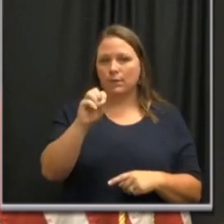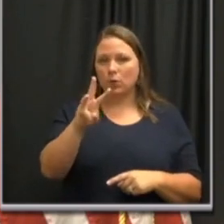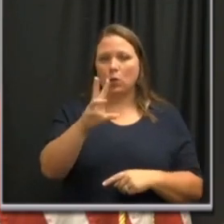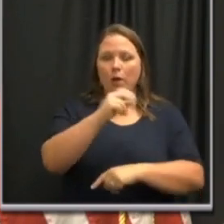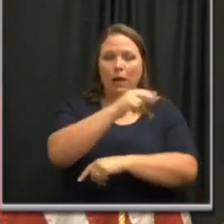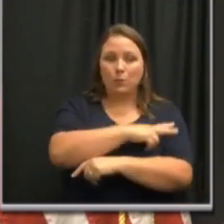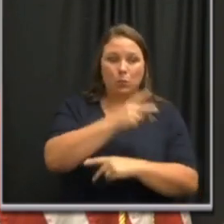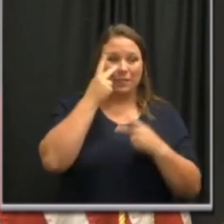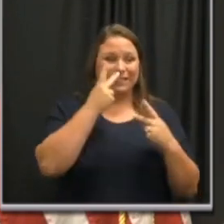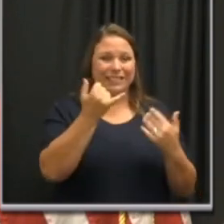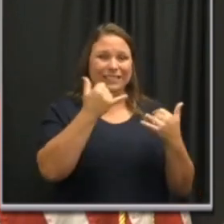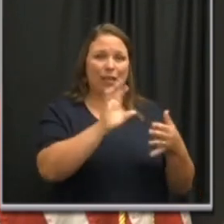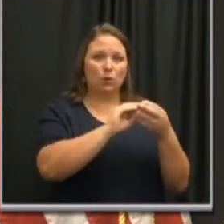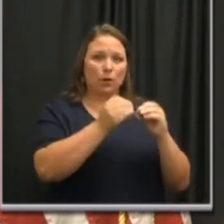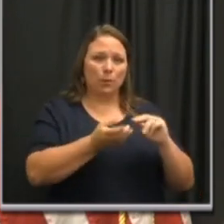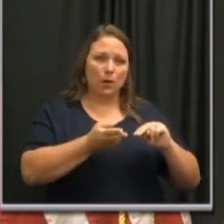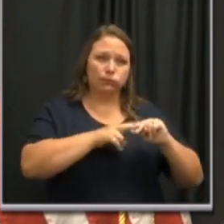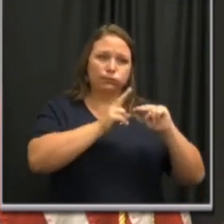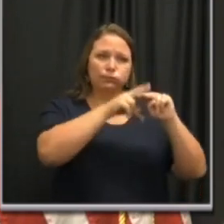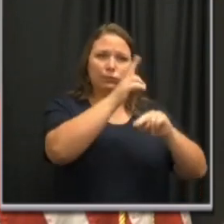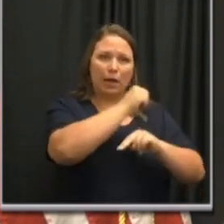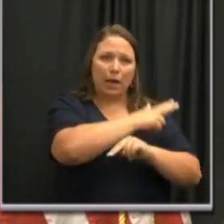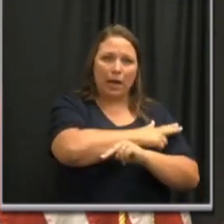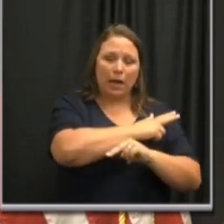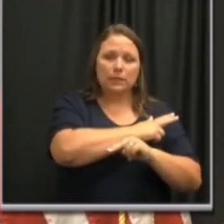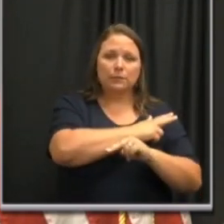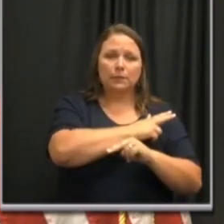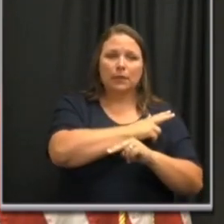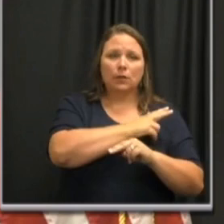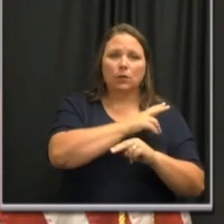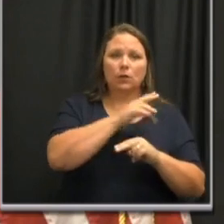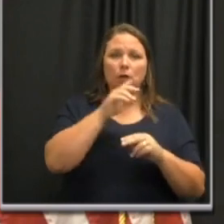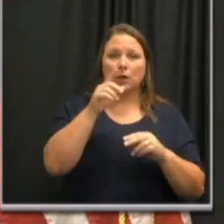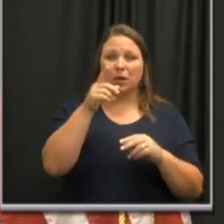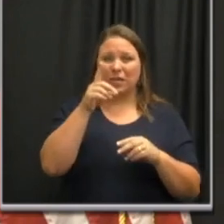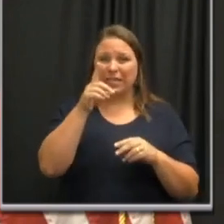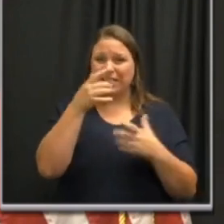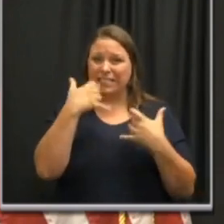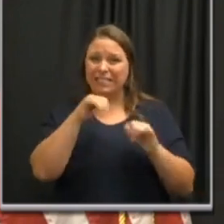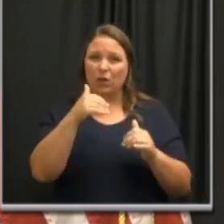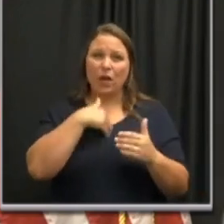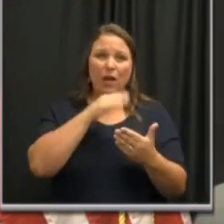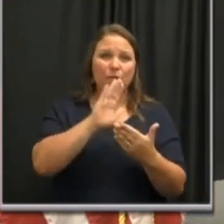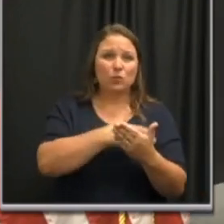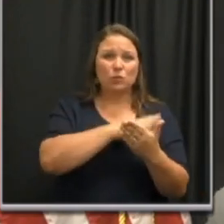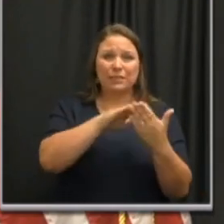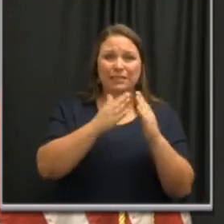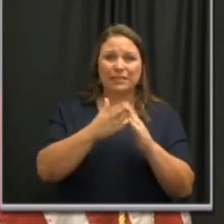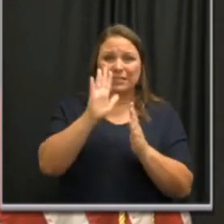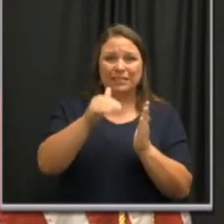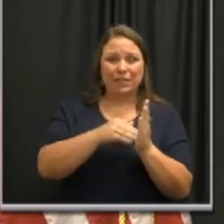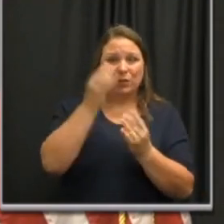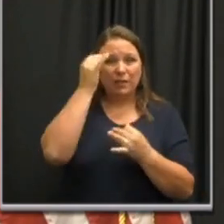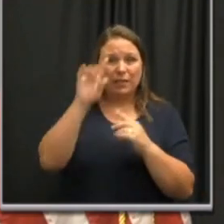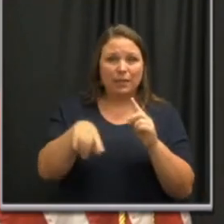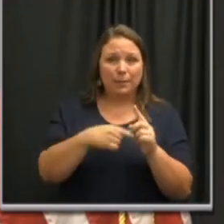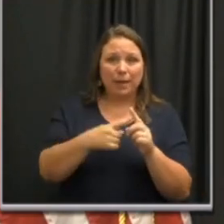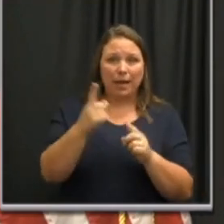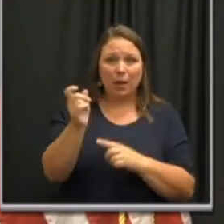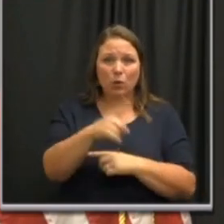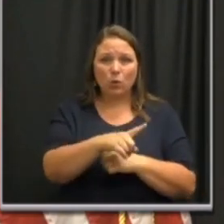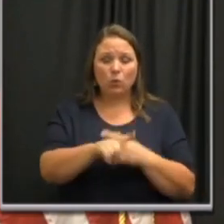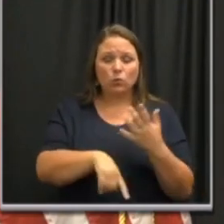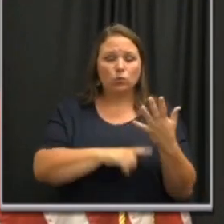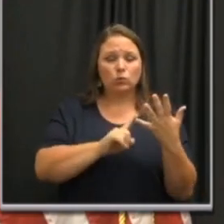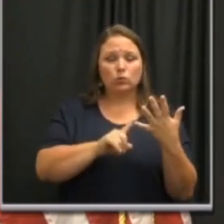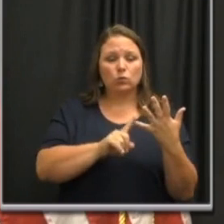capacity being challenged some? Is the Music City Center still being considered? And do you all